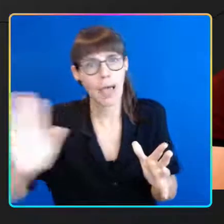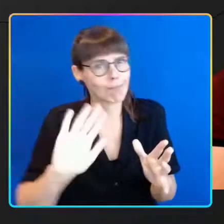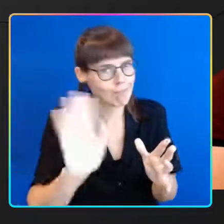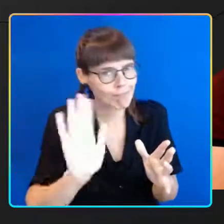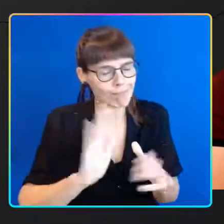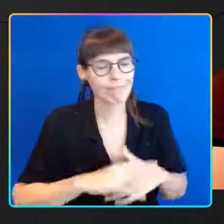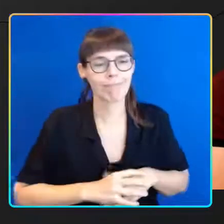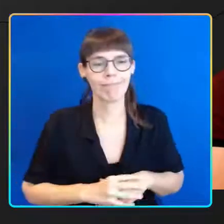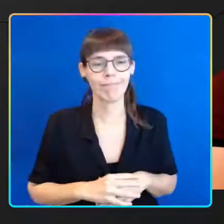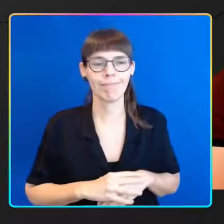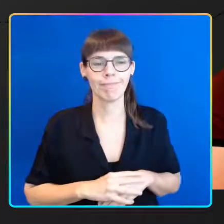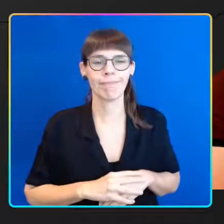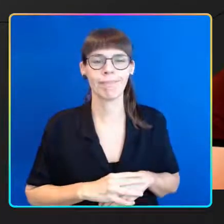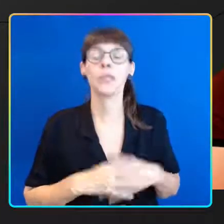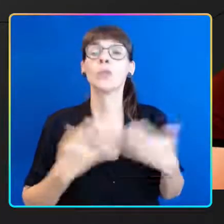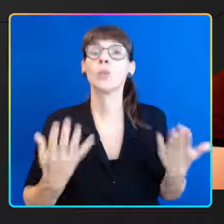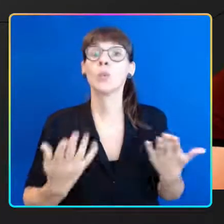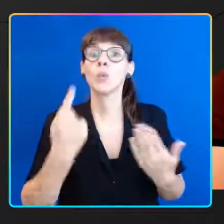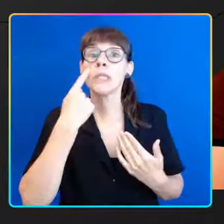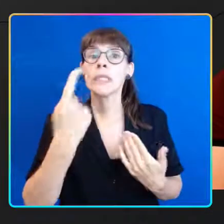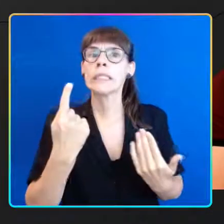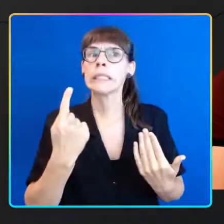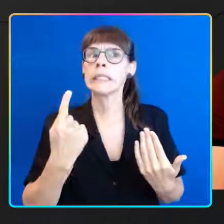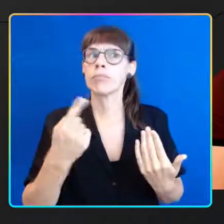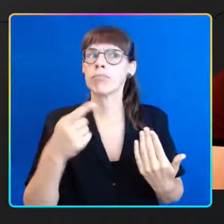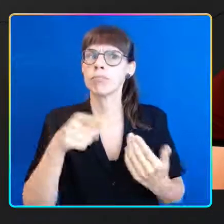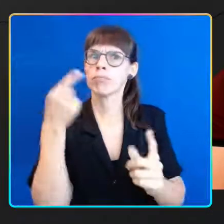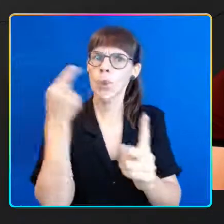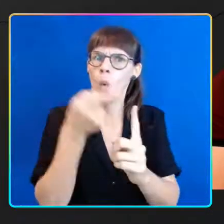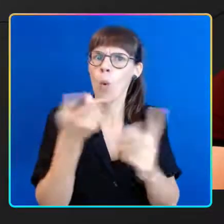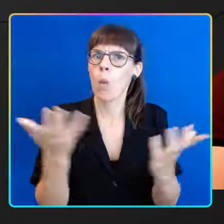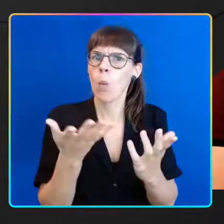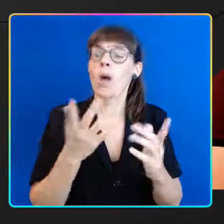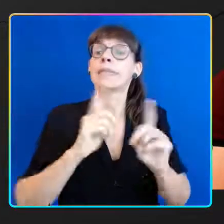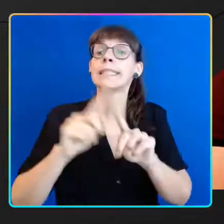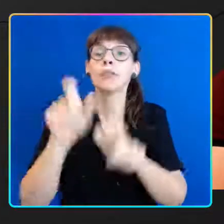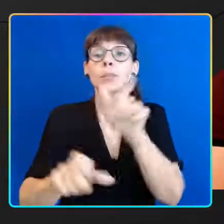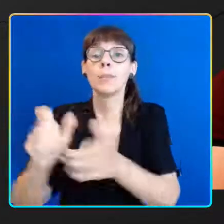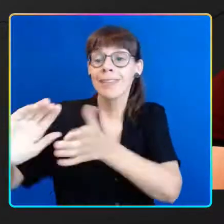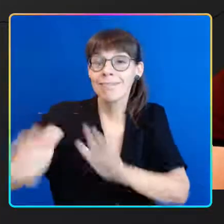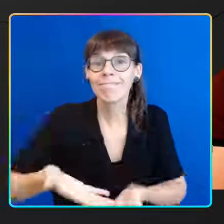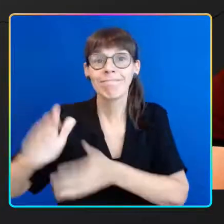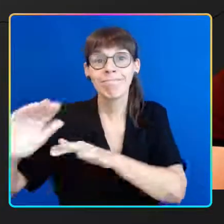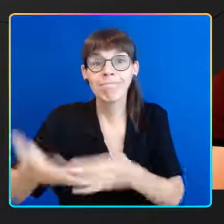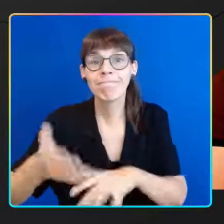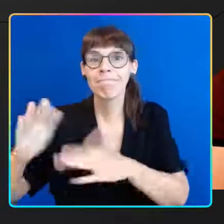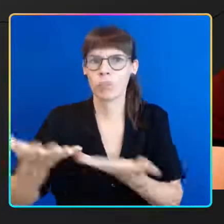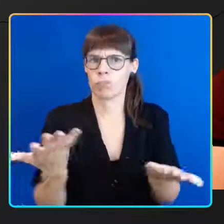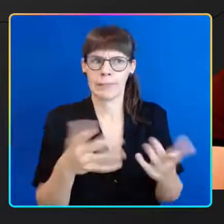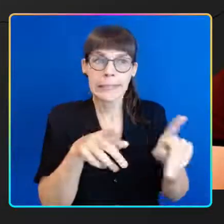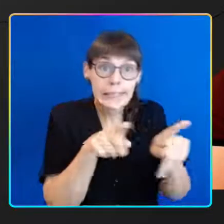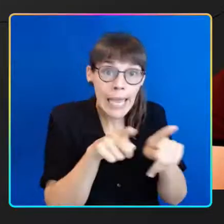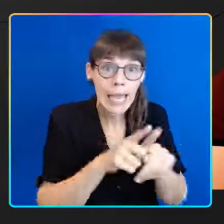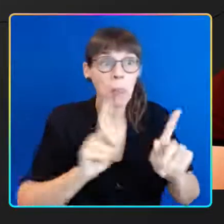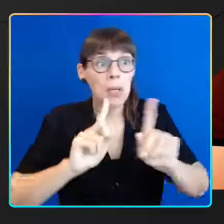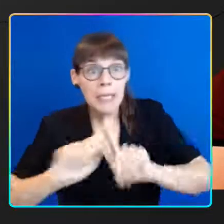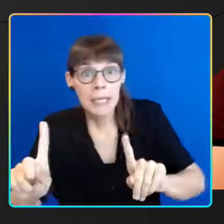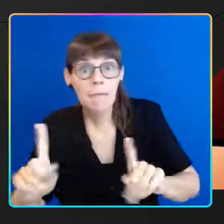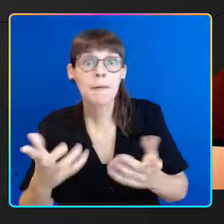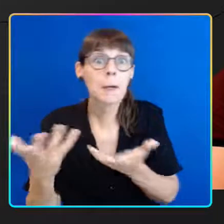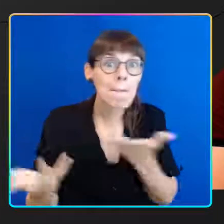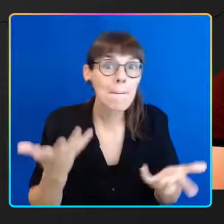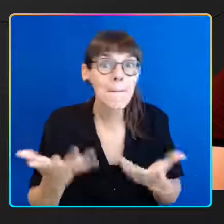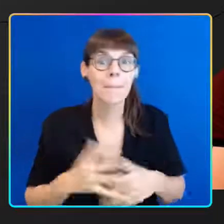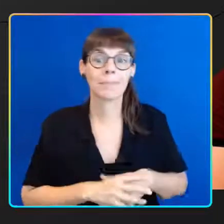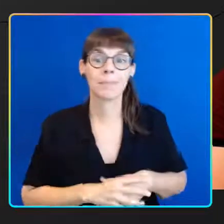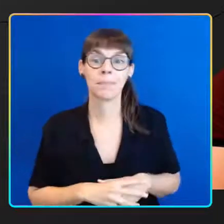is to see the similarities and the differences between everyone's answers that we speak to. Okay. If you